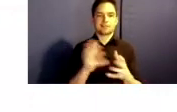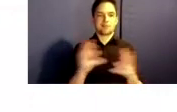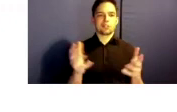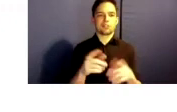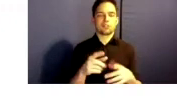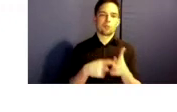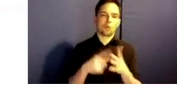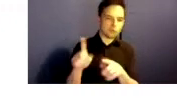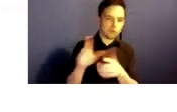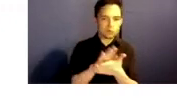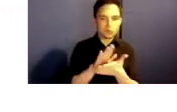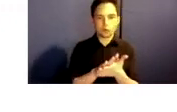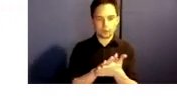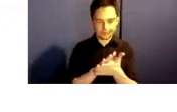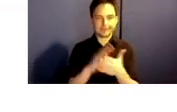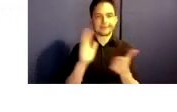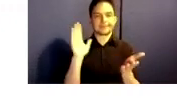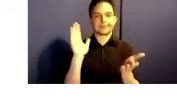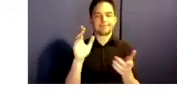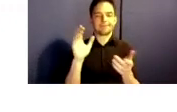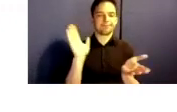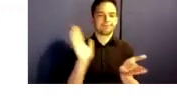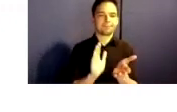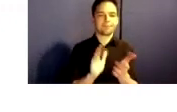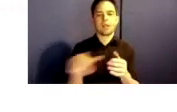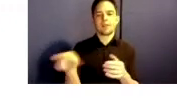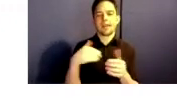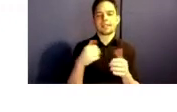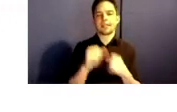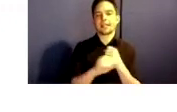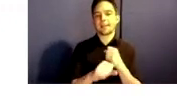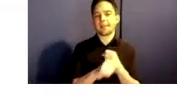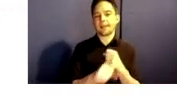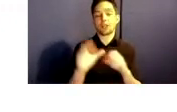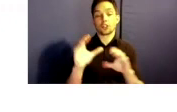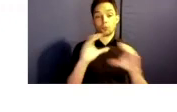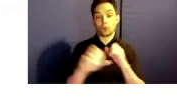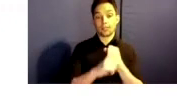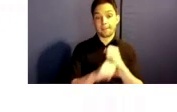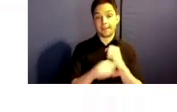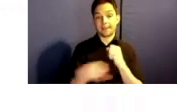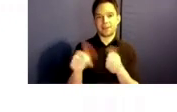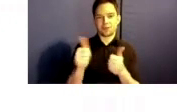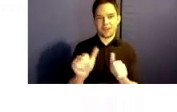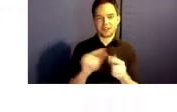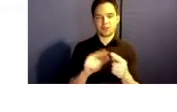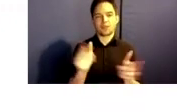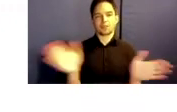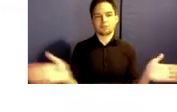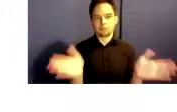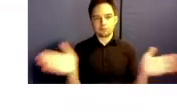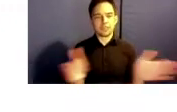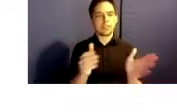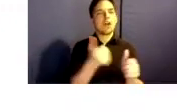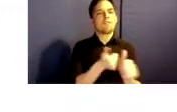And they had a whole, the communication campaign was trying to get people to avoid bodily contact